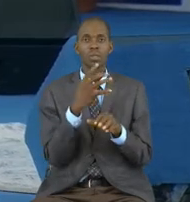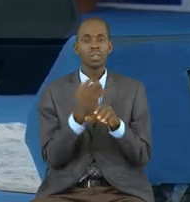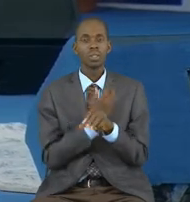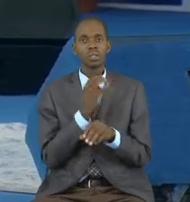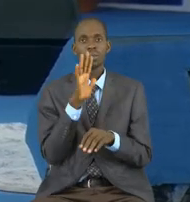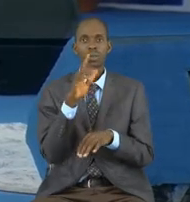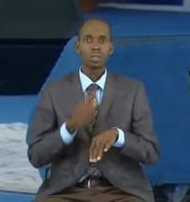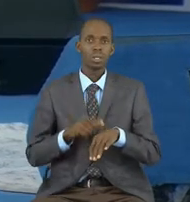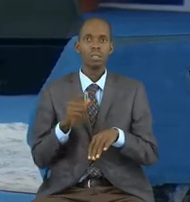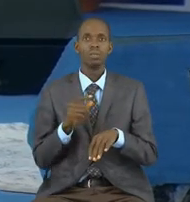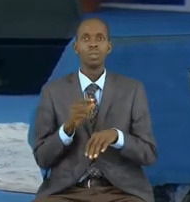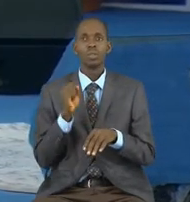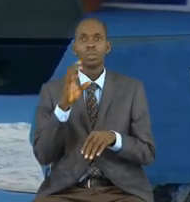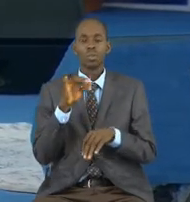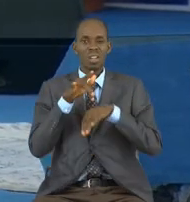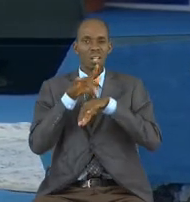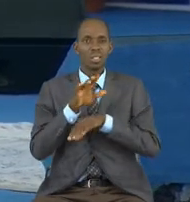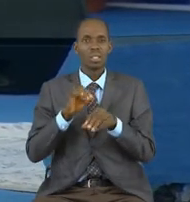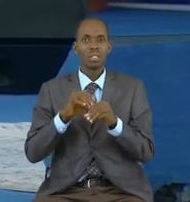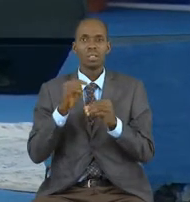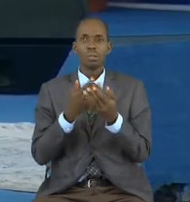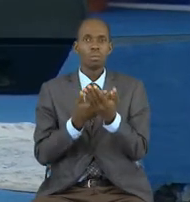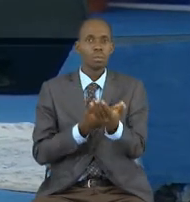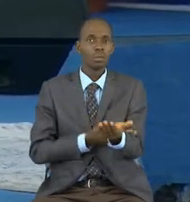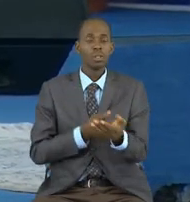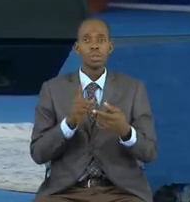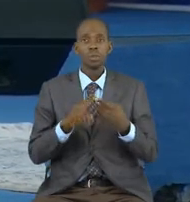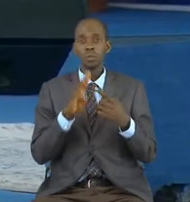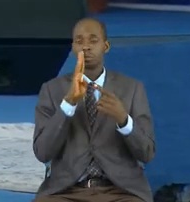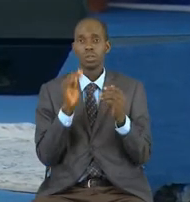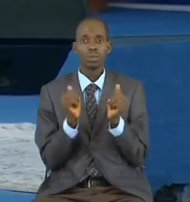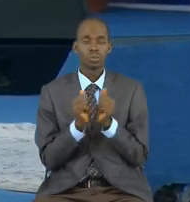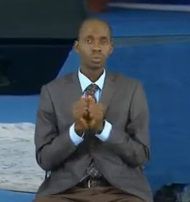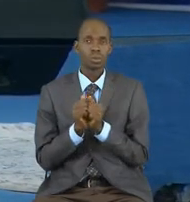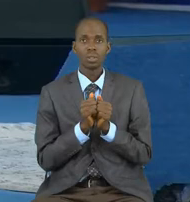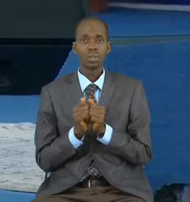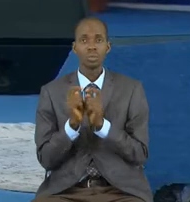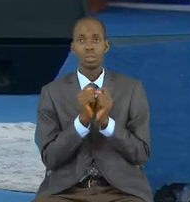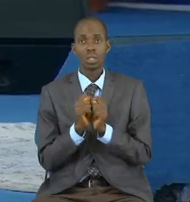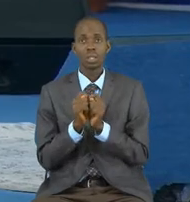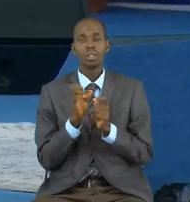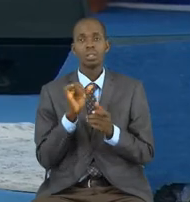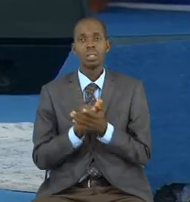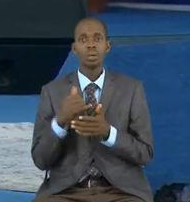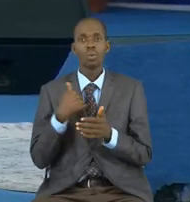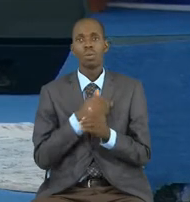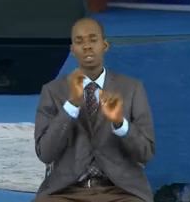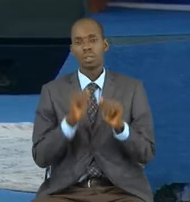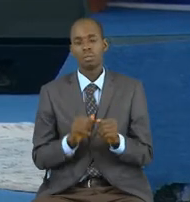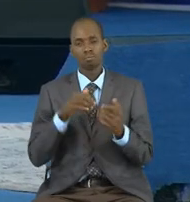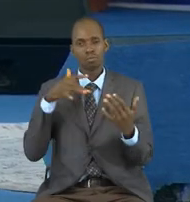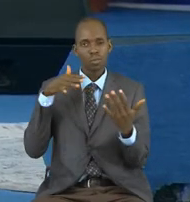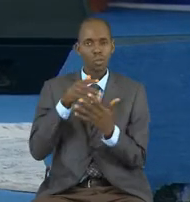so early in the morning to be together so we can look at the word of God and see